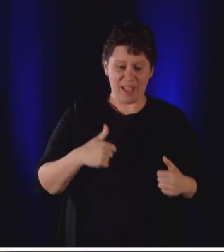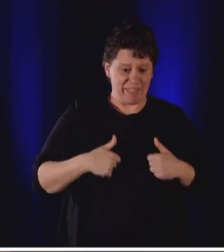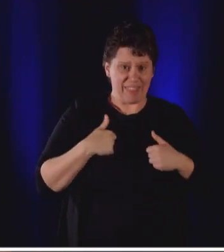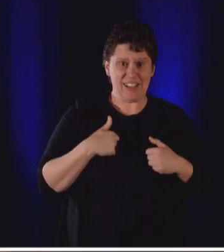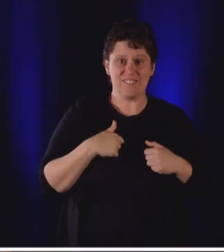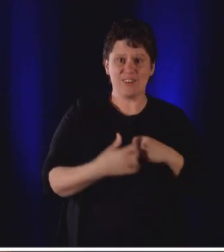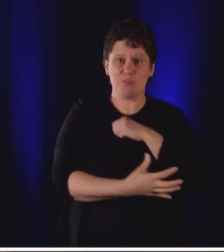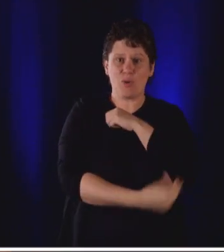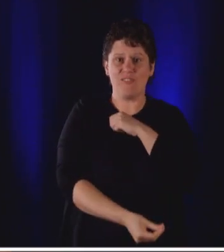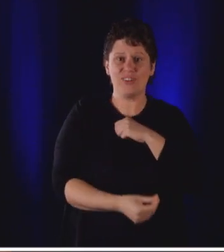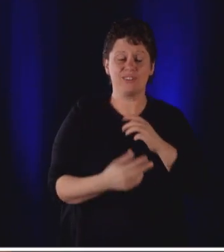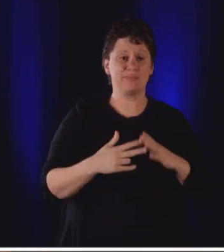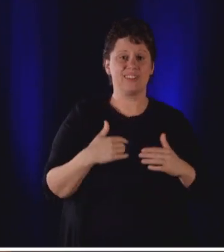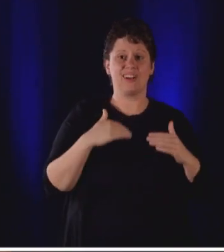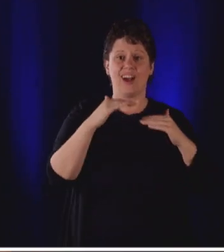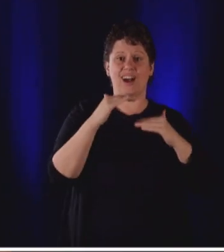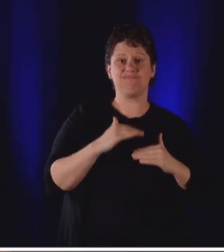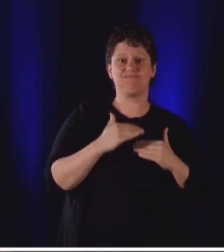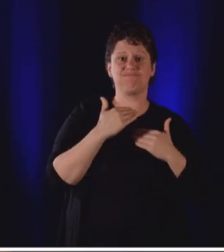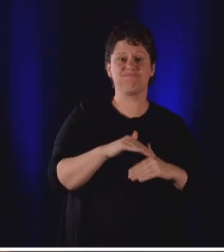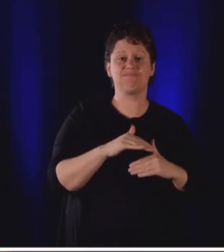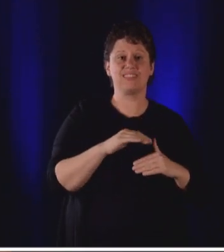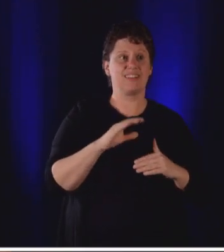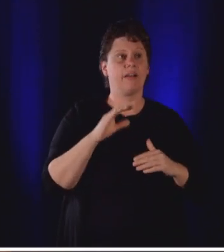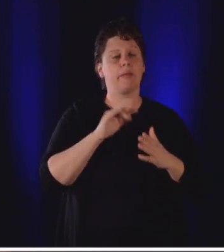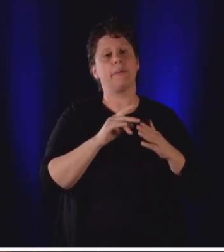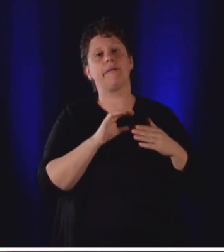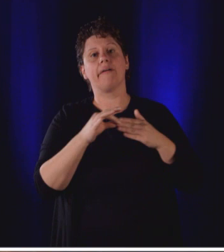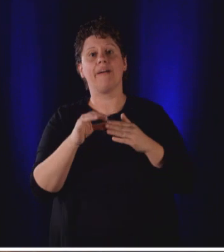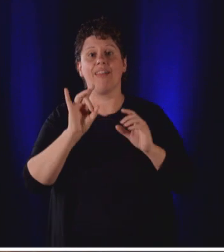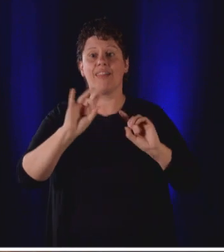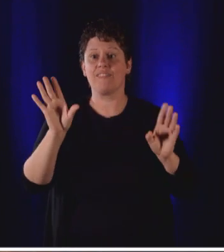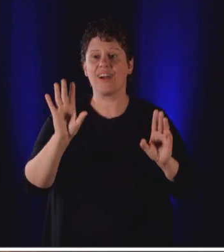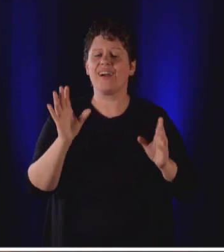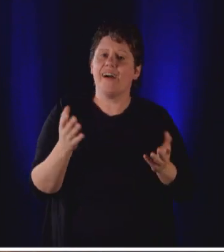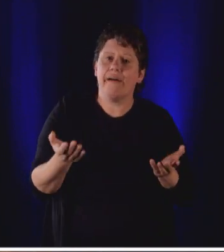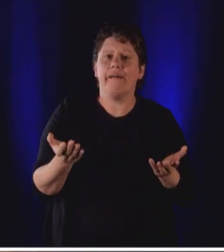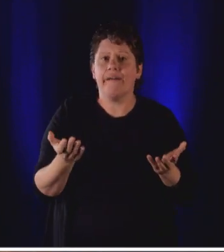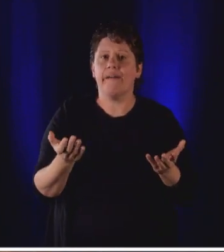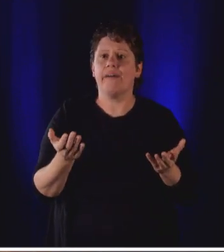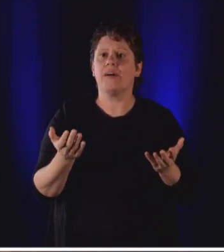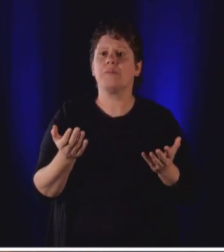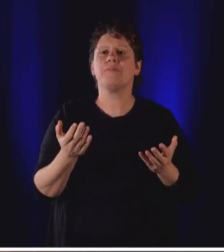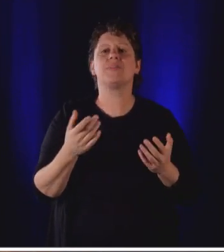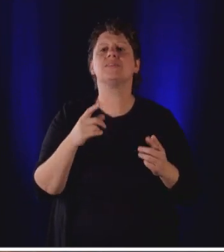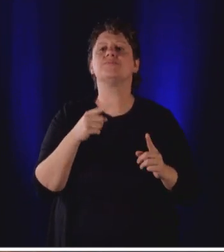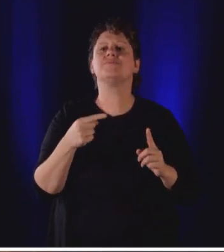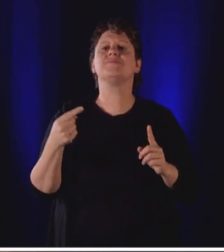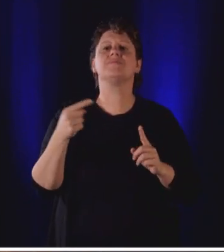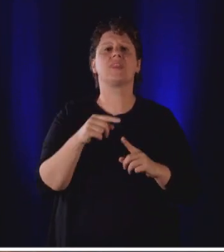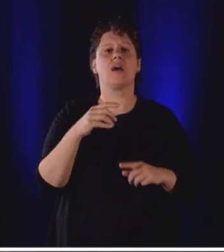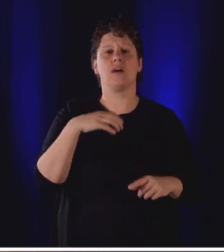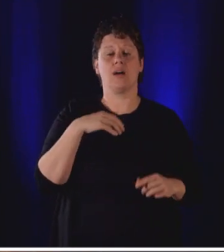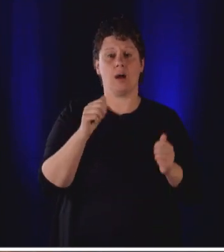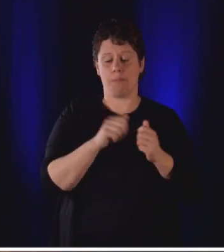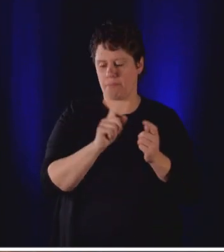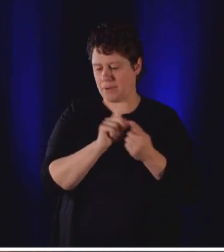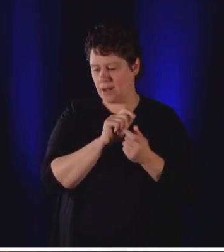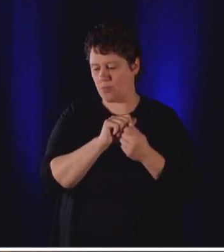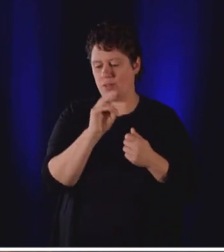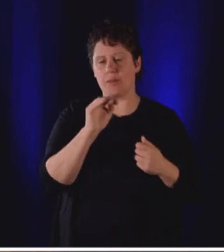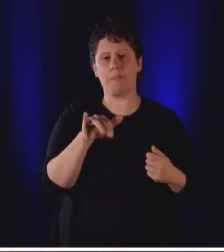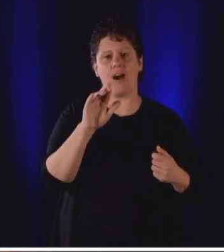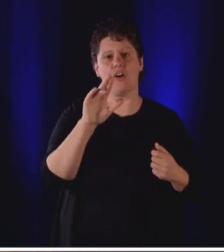Marilee Evers, and she was at Temple Beth Israel for Martin Luther King Day. She was the widow of Medgar Evers, who was